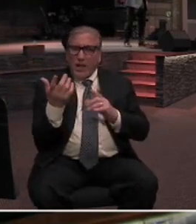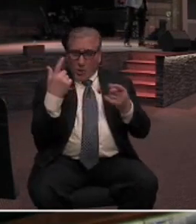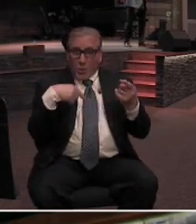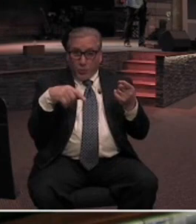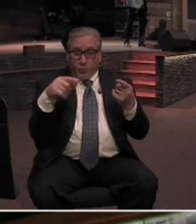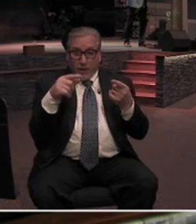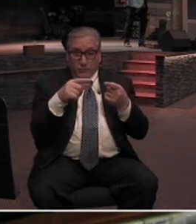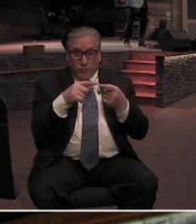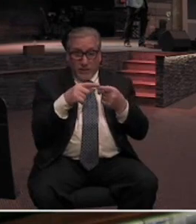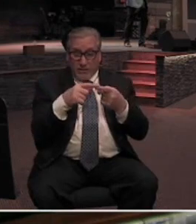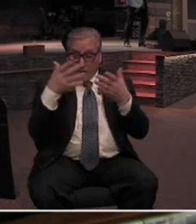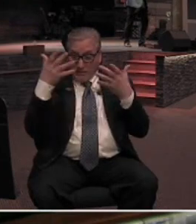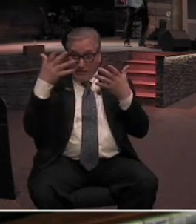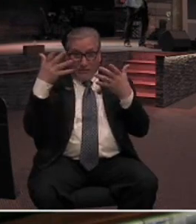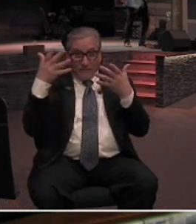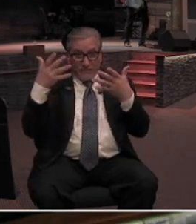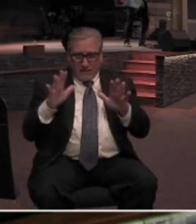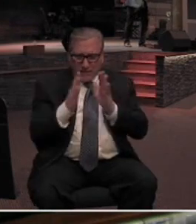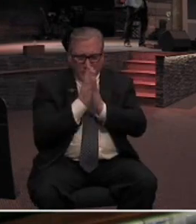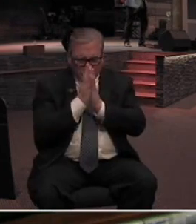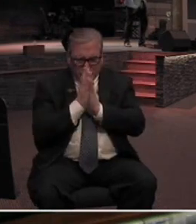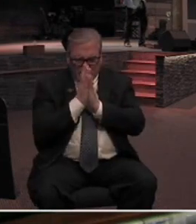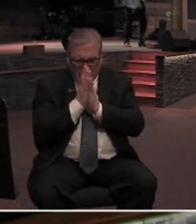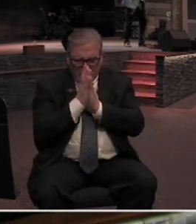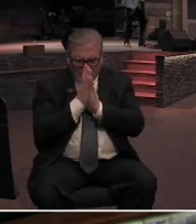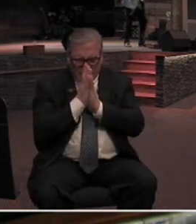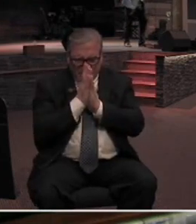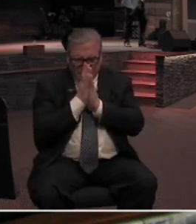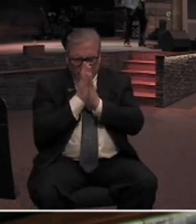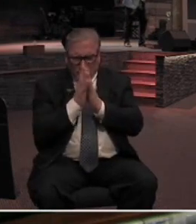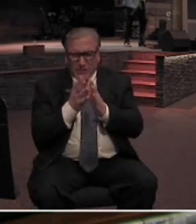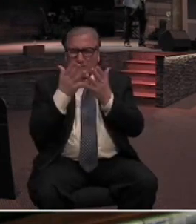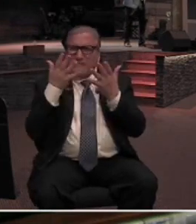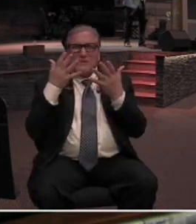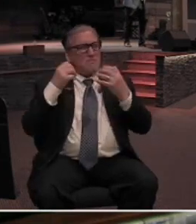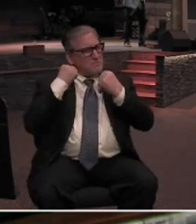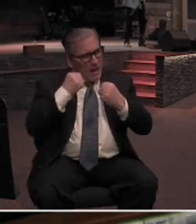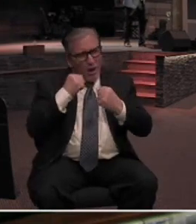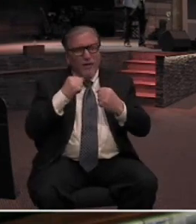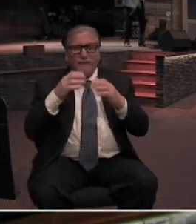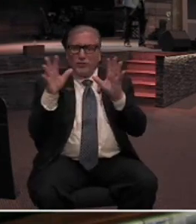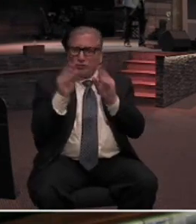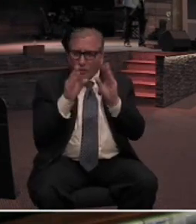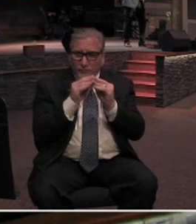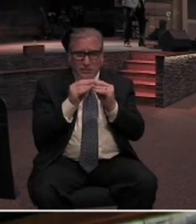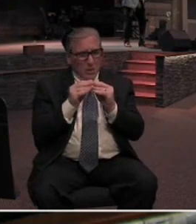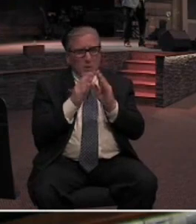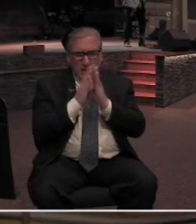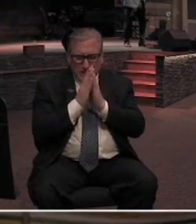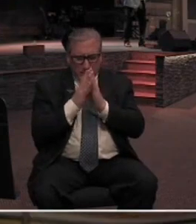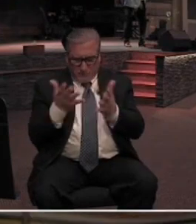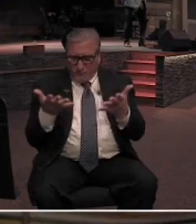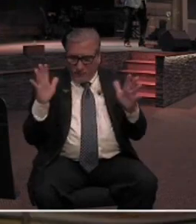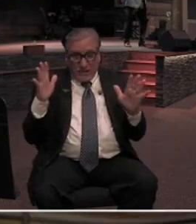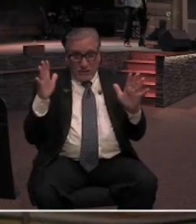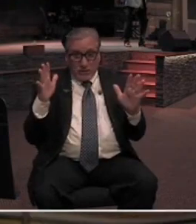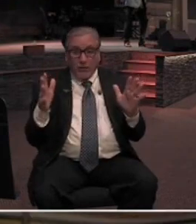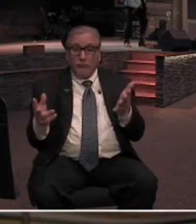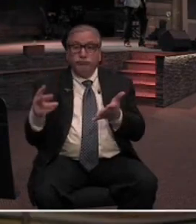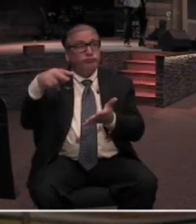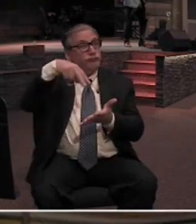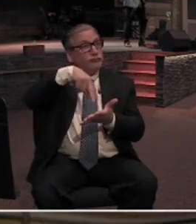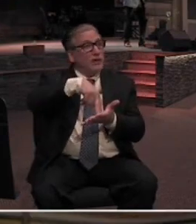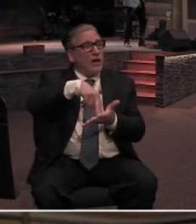from the surgery, the place of prayer, the powerful service, we may be okay for a bit, but then